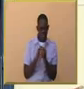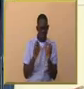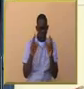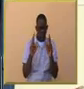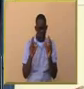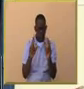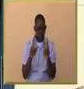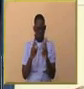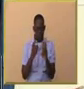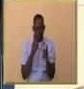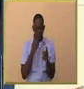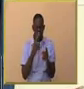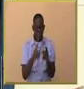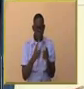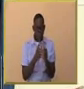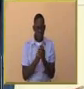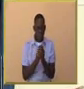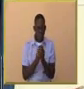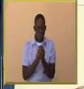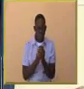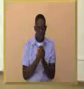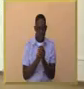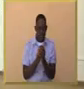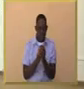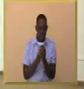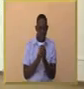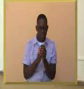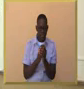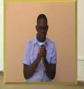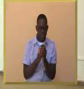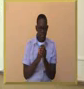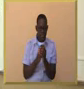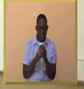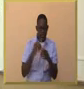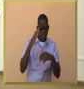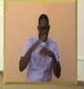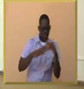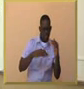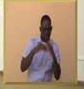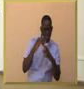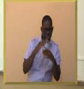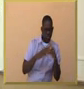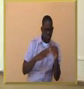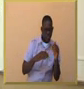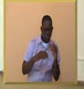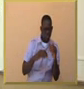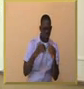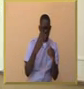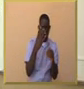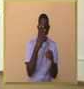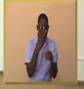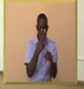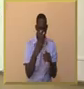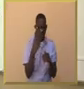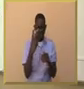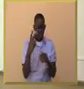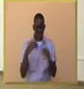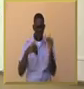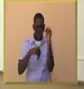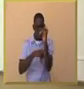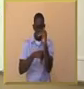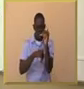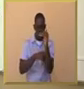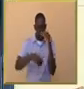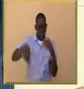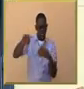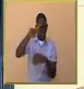Okay, they say that they're going to build up to 42 offices throughout Namibia.